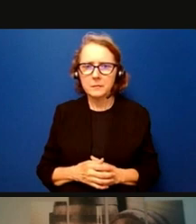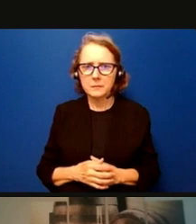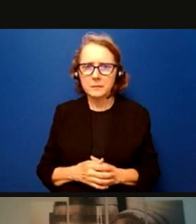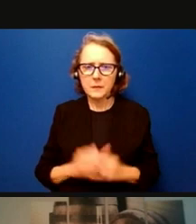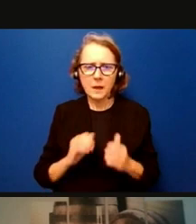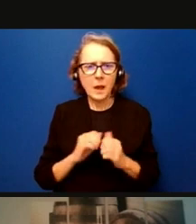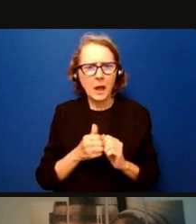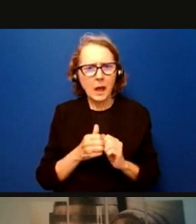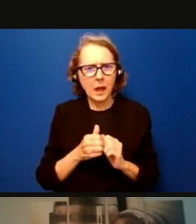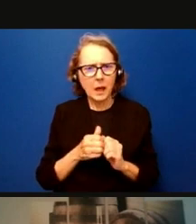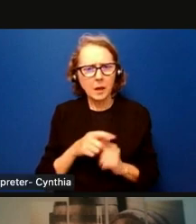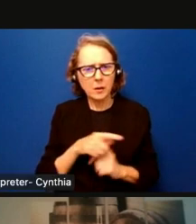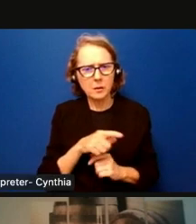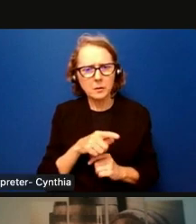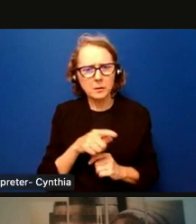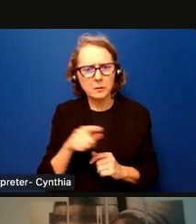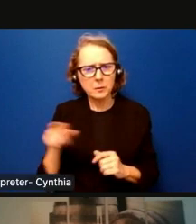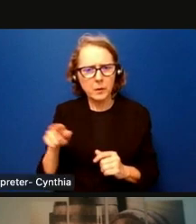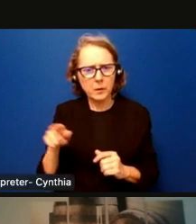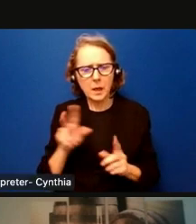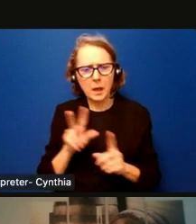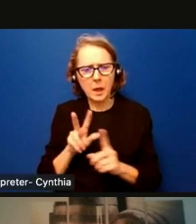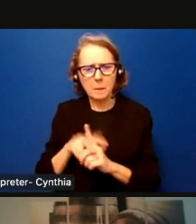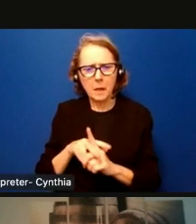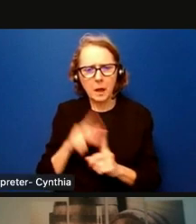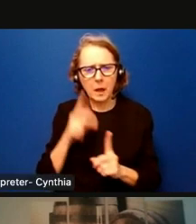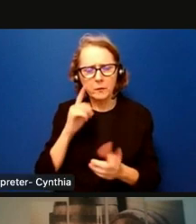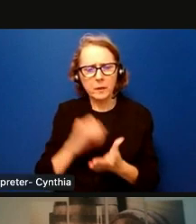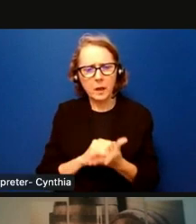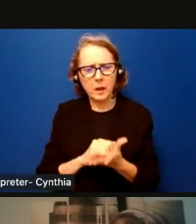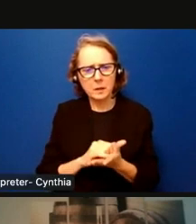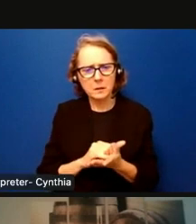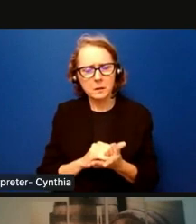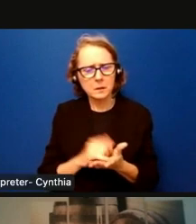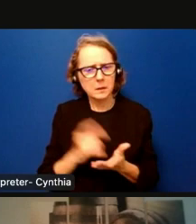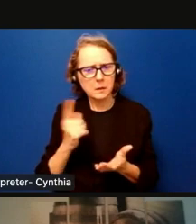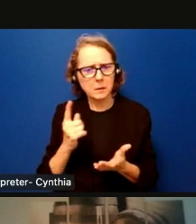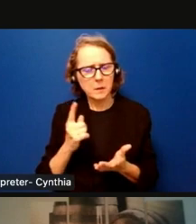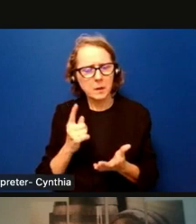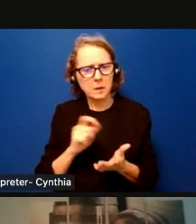How do they apply for it? Is that something that's readily